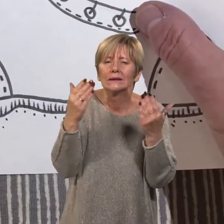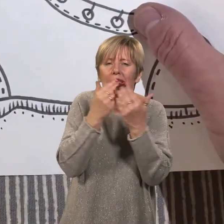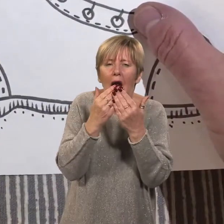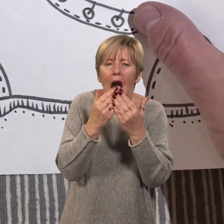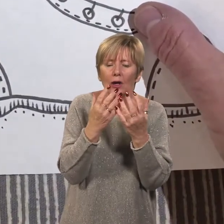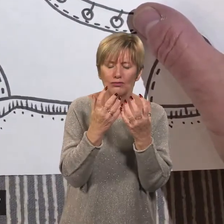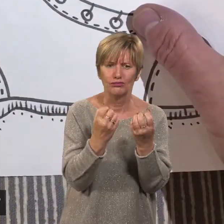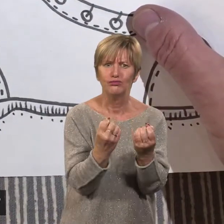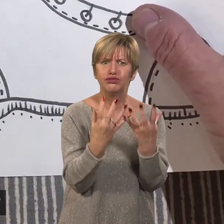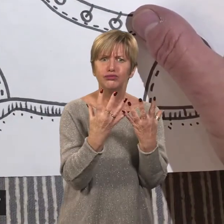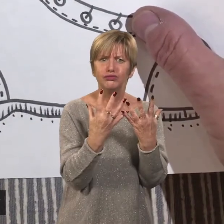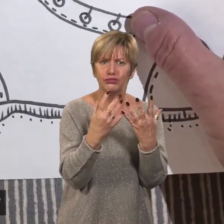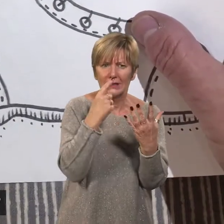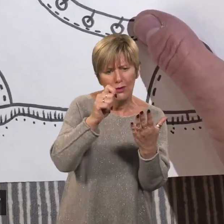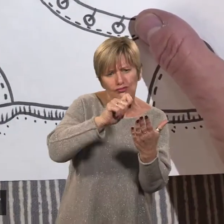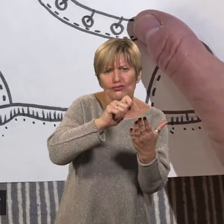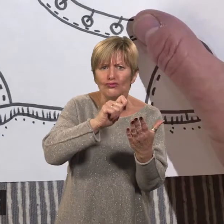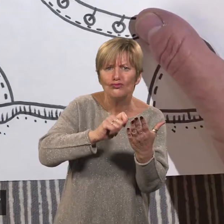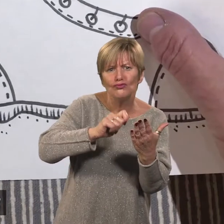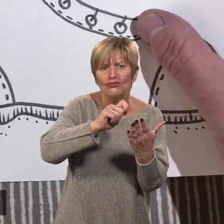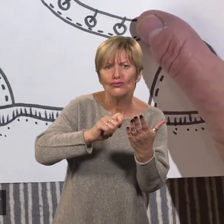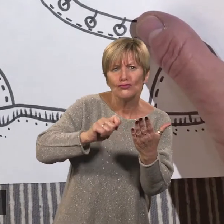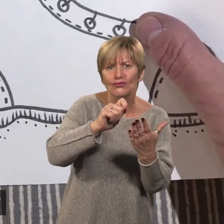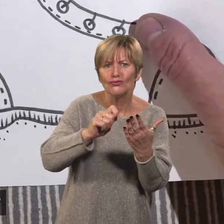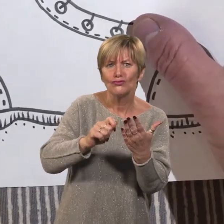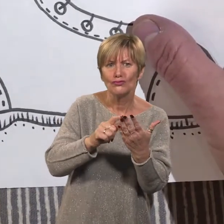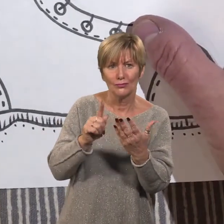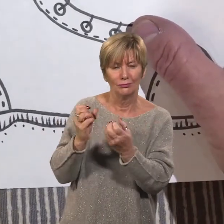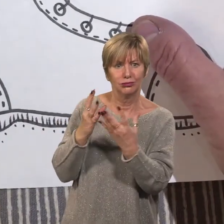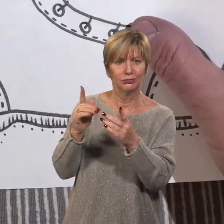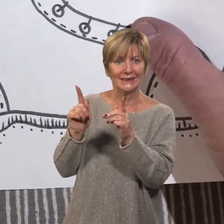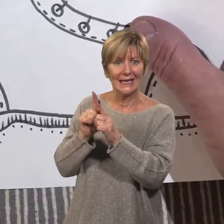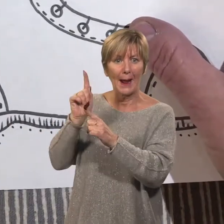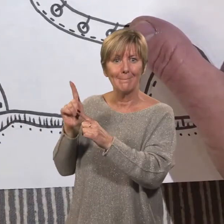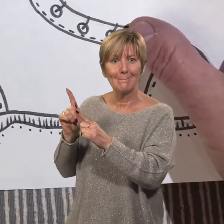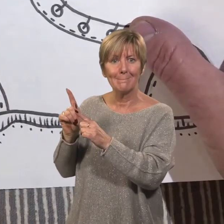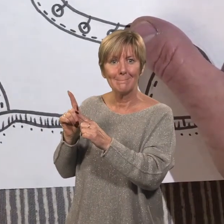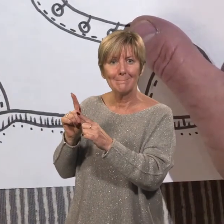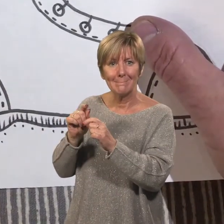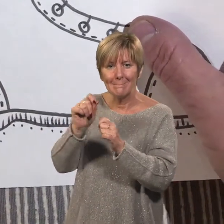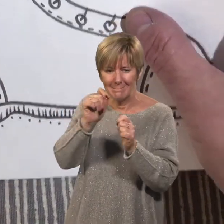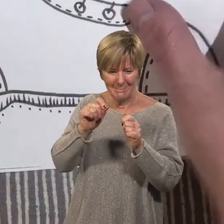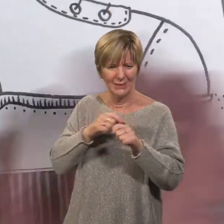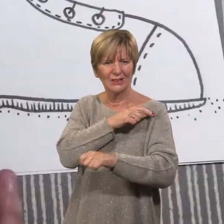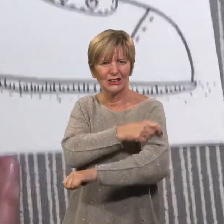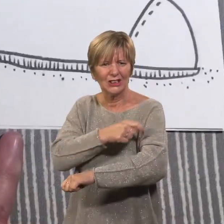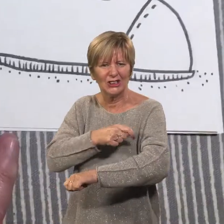in pen if you like, if you want it to stand out more, and you can draw creases on his top like that.